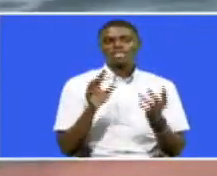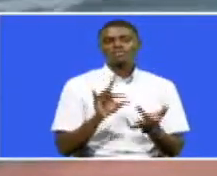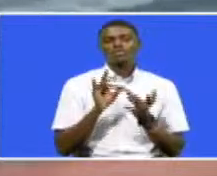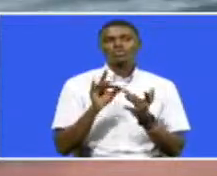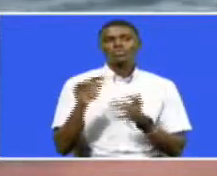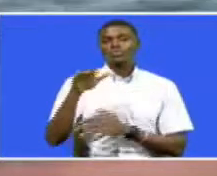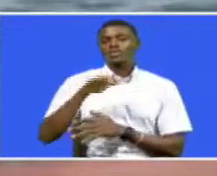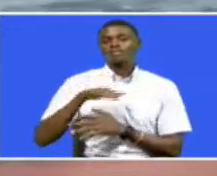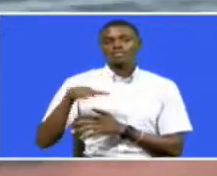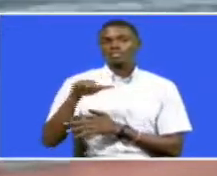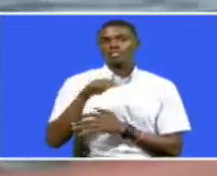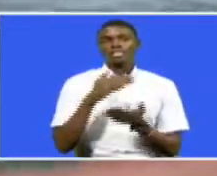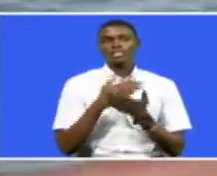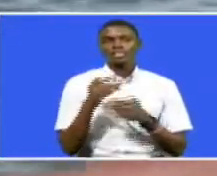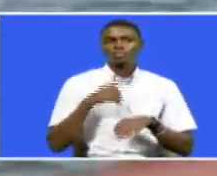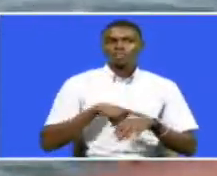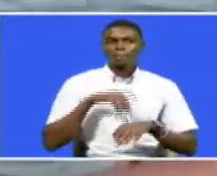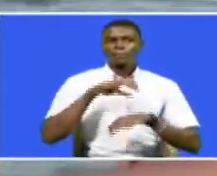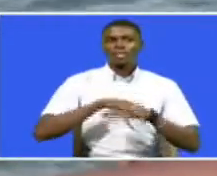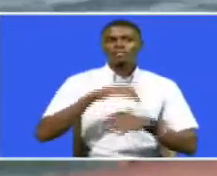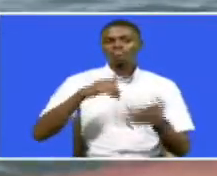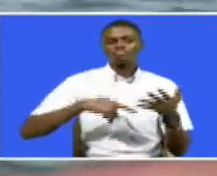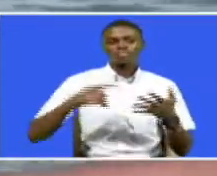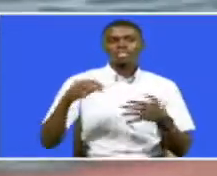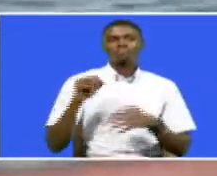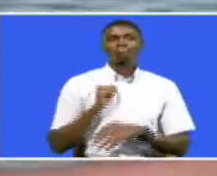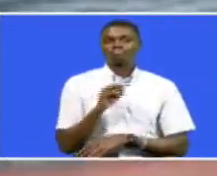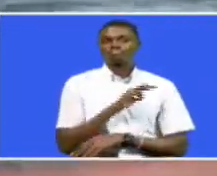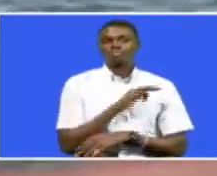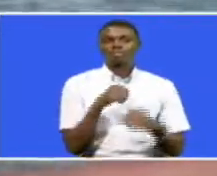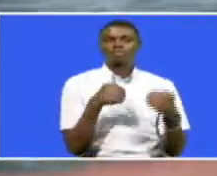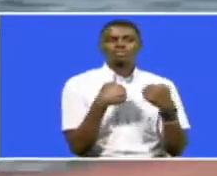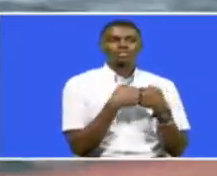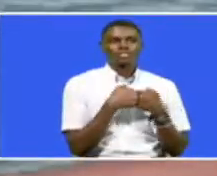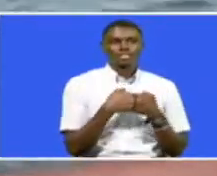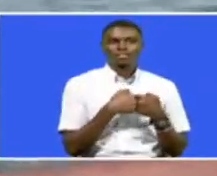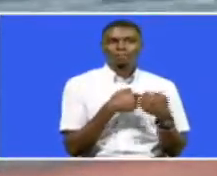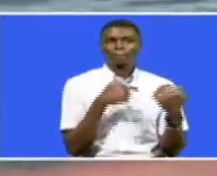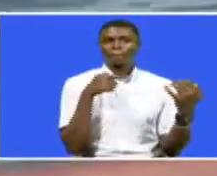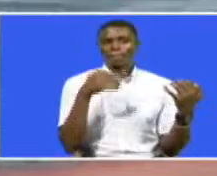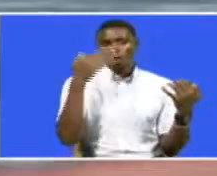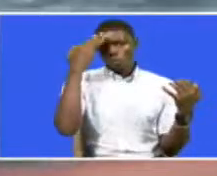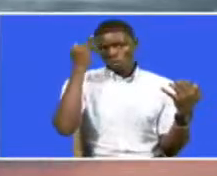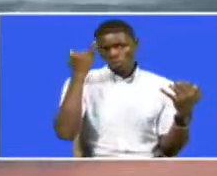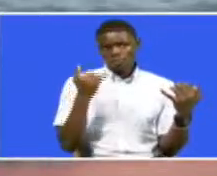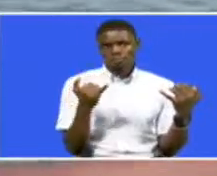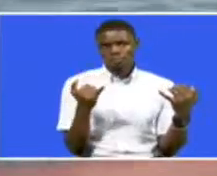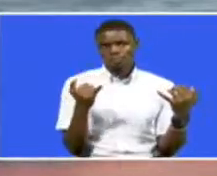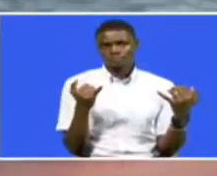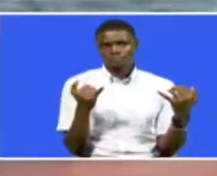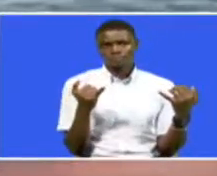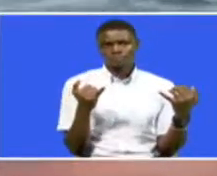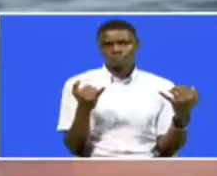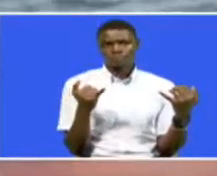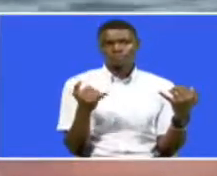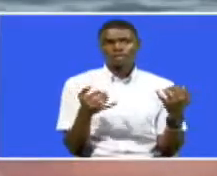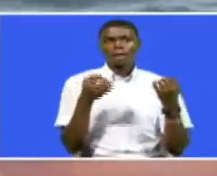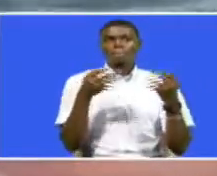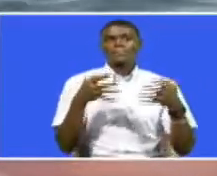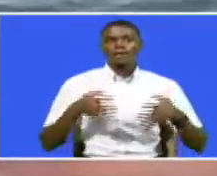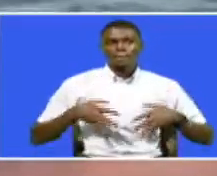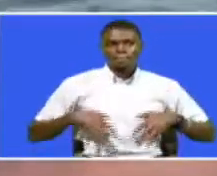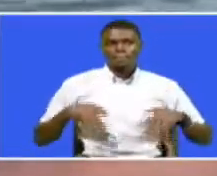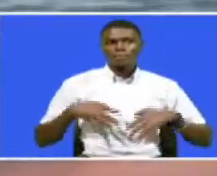field. So sometimes getting the right staff is a challenge. This is because many